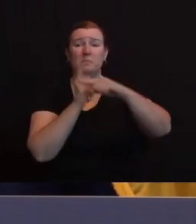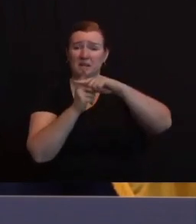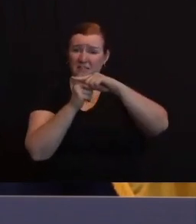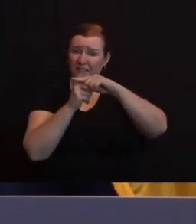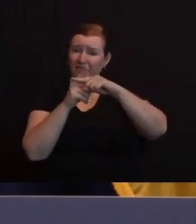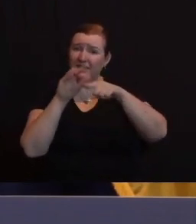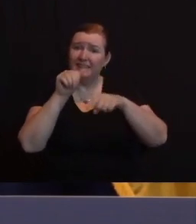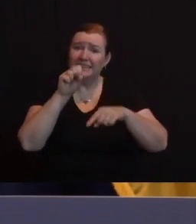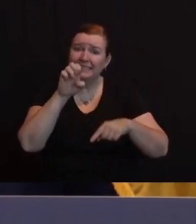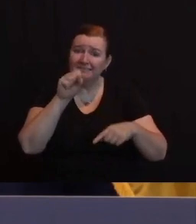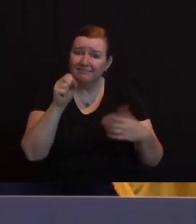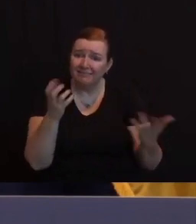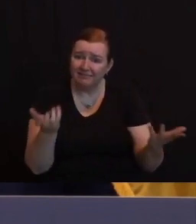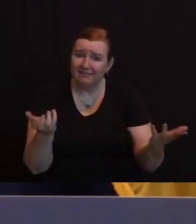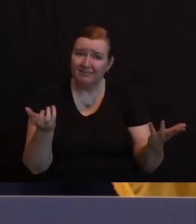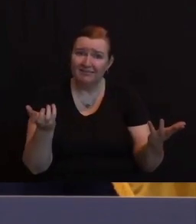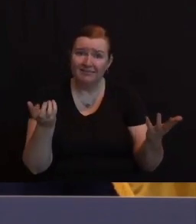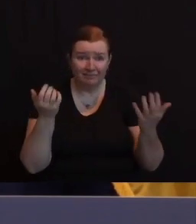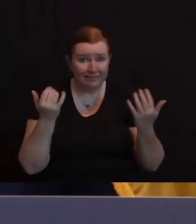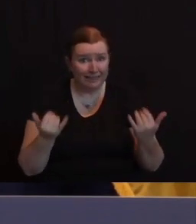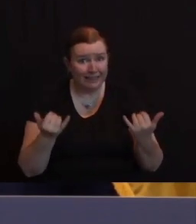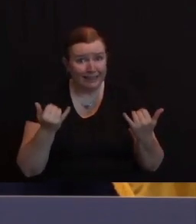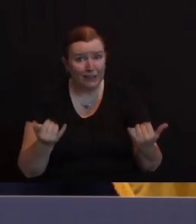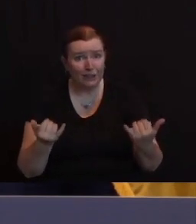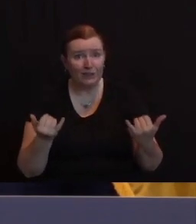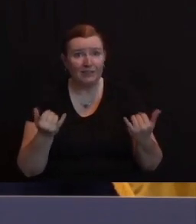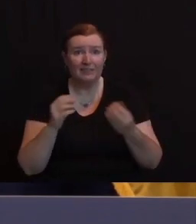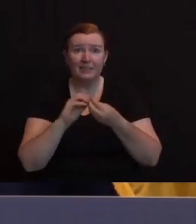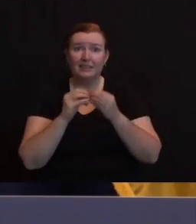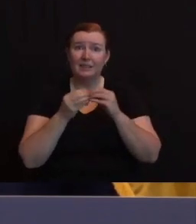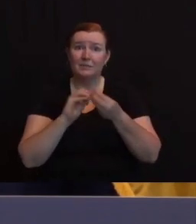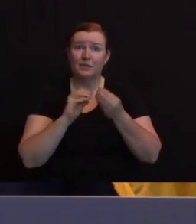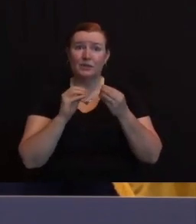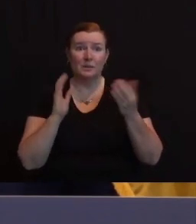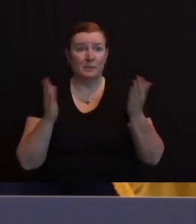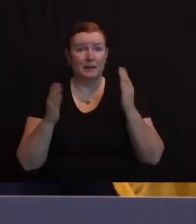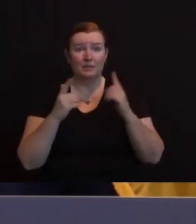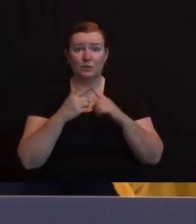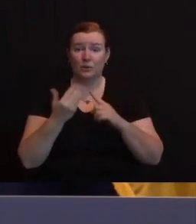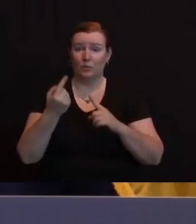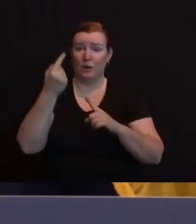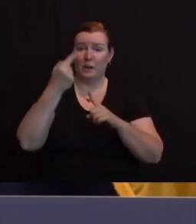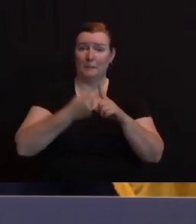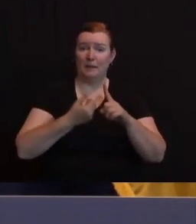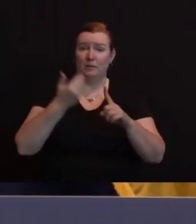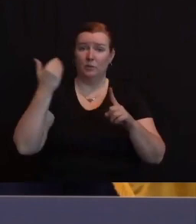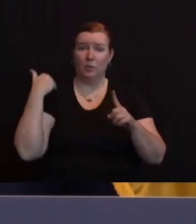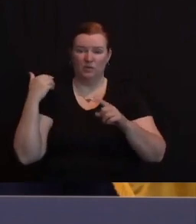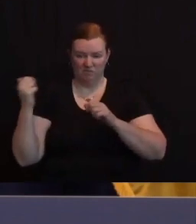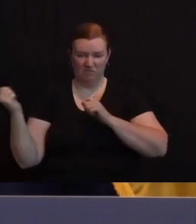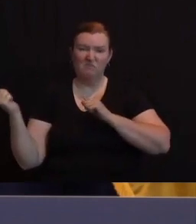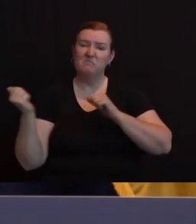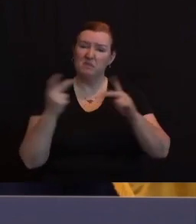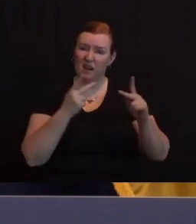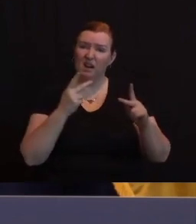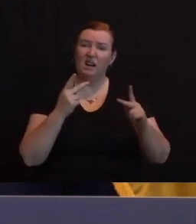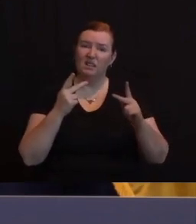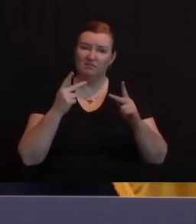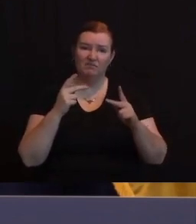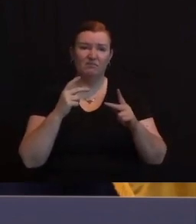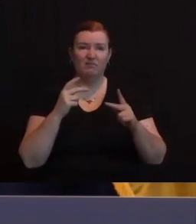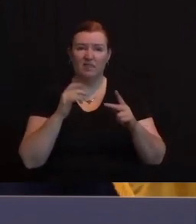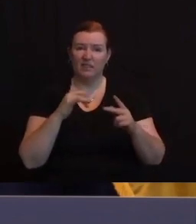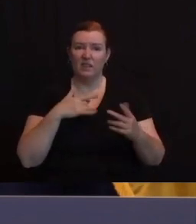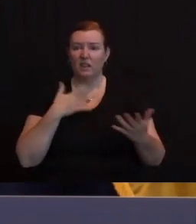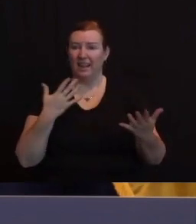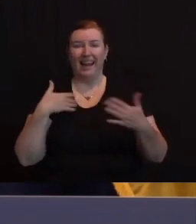minus to where we were a month ago in the daily number of new cases. We can't go backwards. We can't afford to go